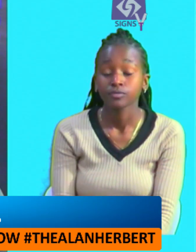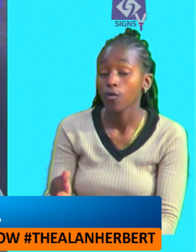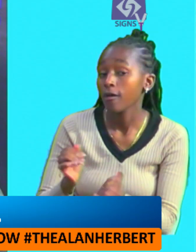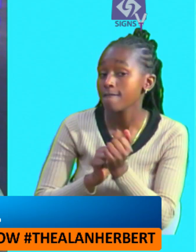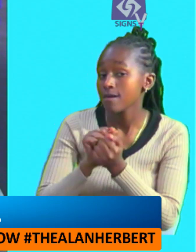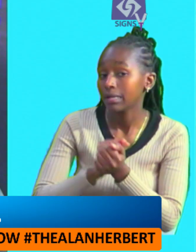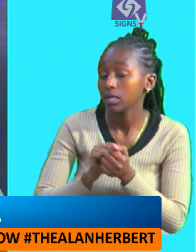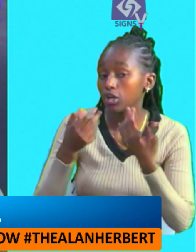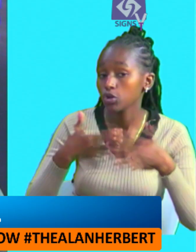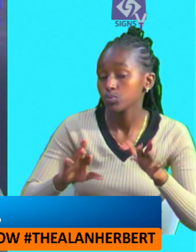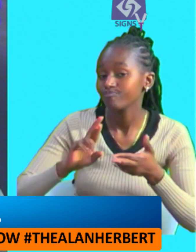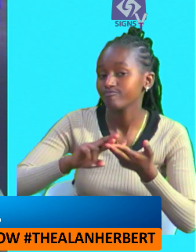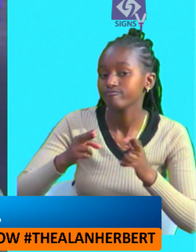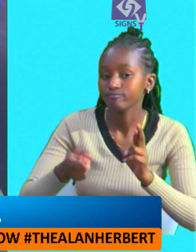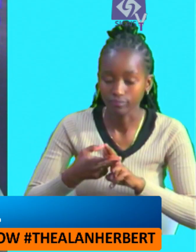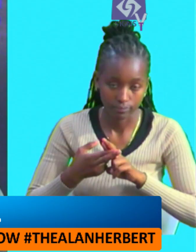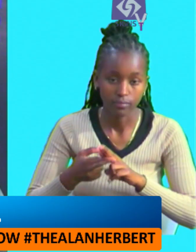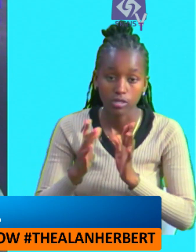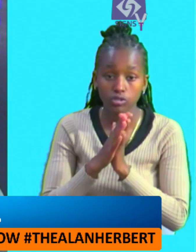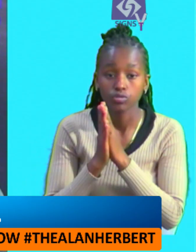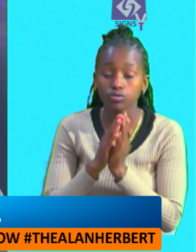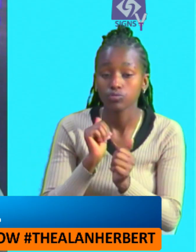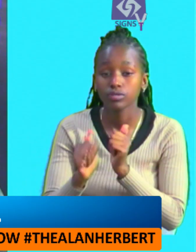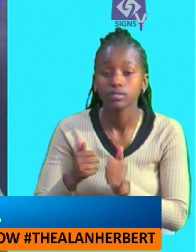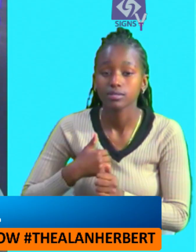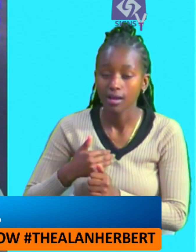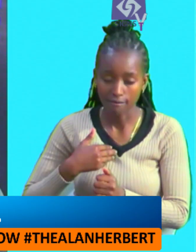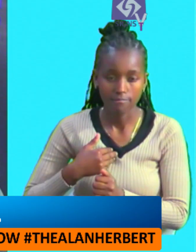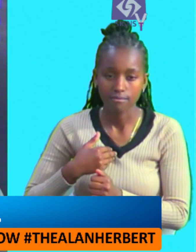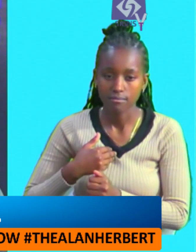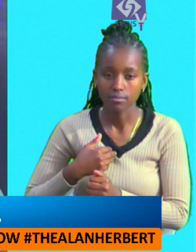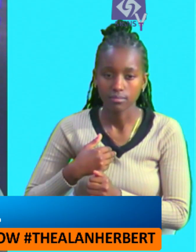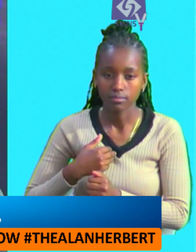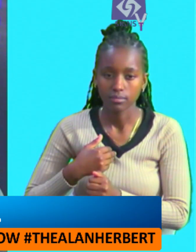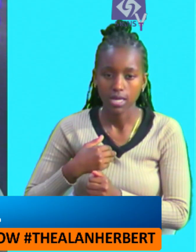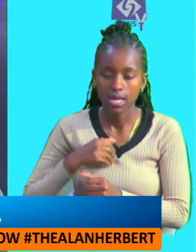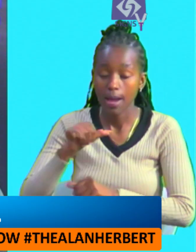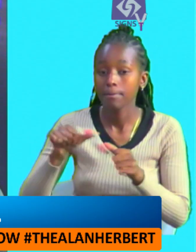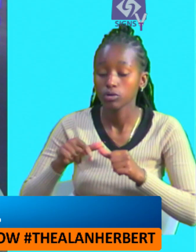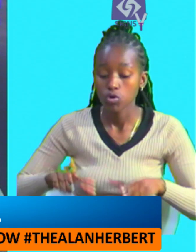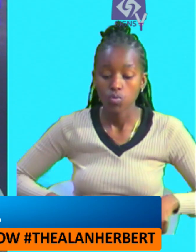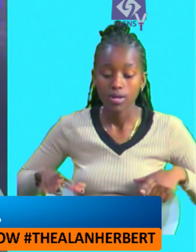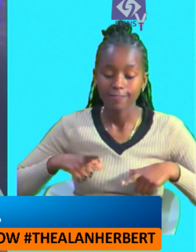yenyewe Nyambu, start opening your eyes wider. Your eyes are big but now glad it's not coming from